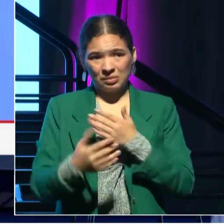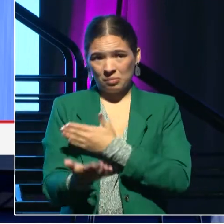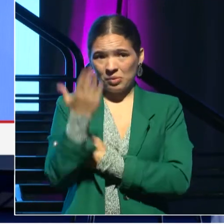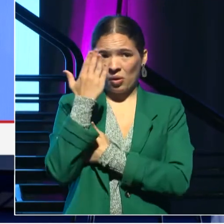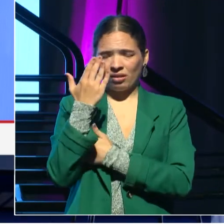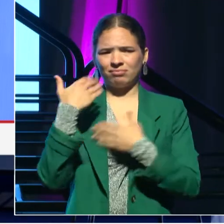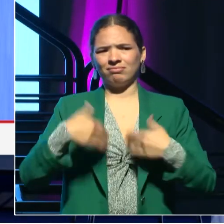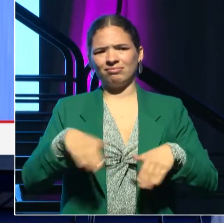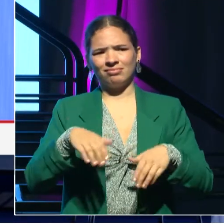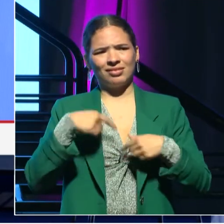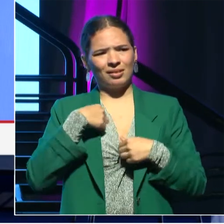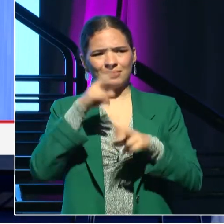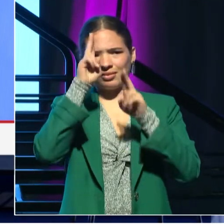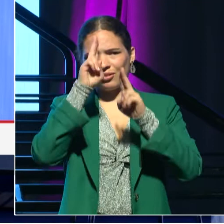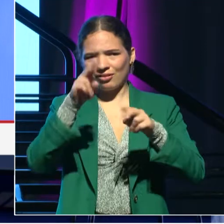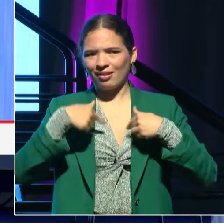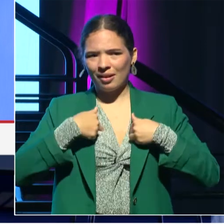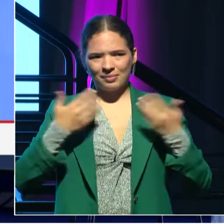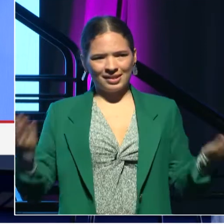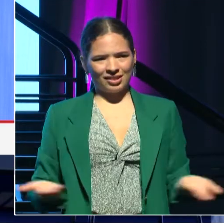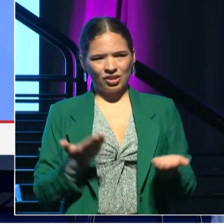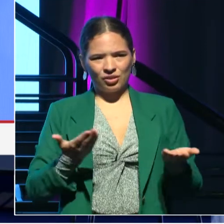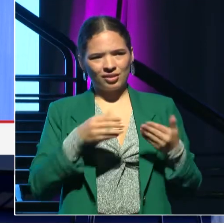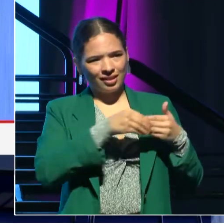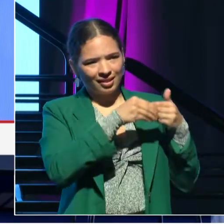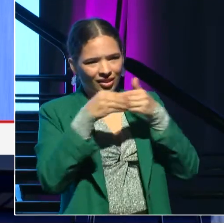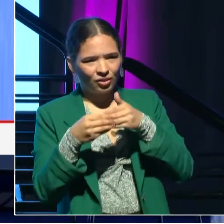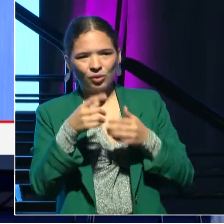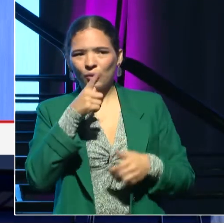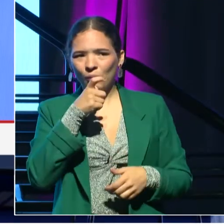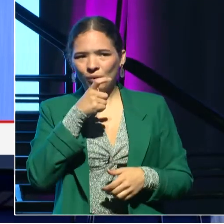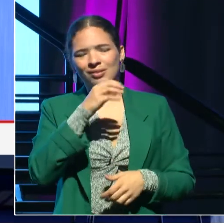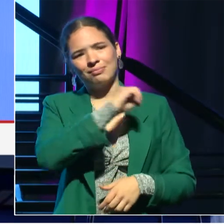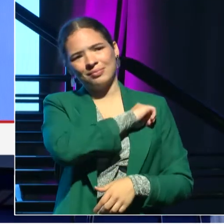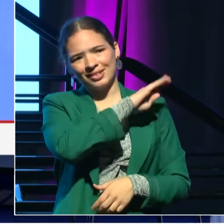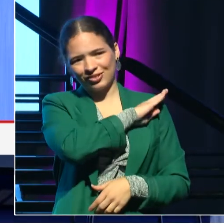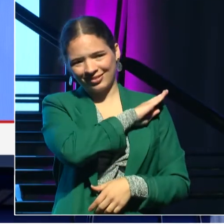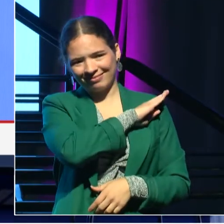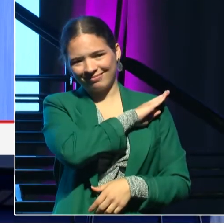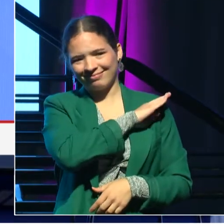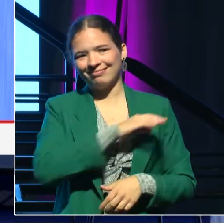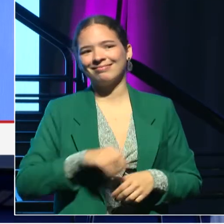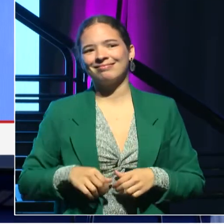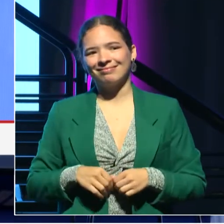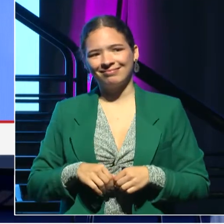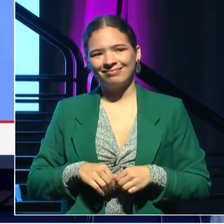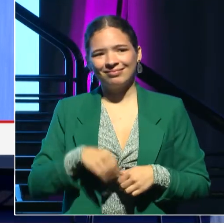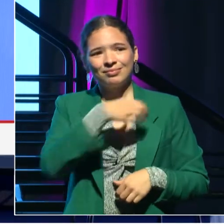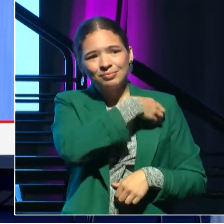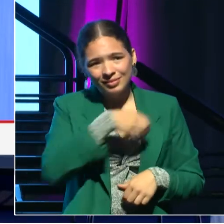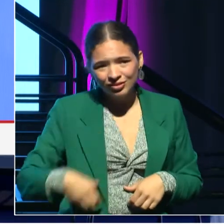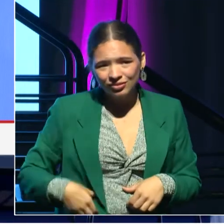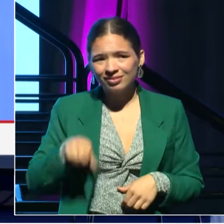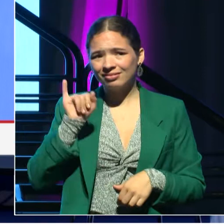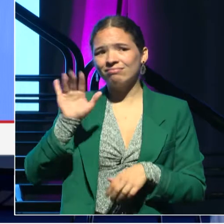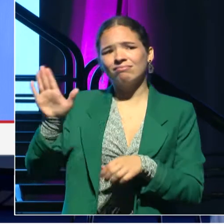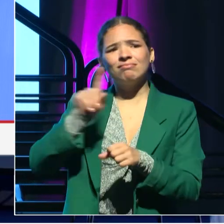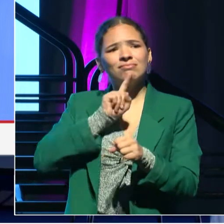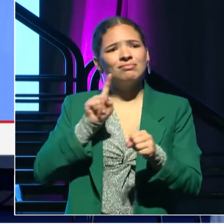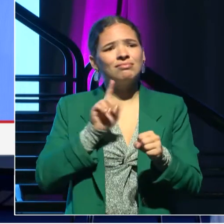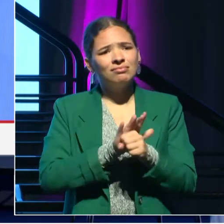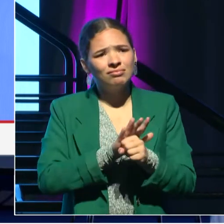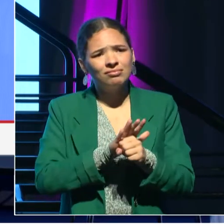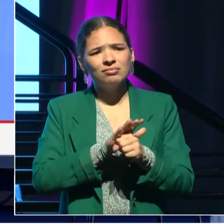of introducing our leader, Muriel Bowser. Mayor Bowser is committed to ensuring every